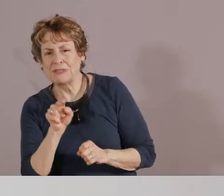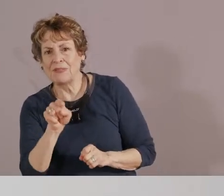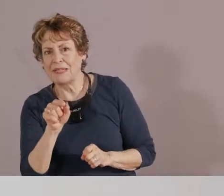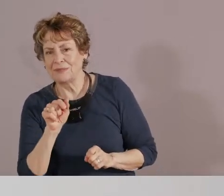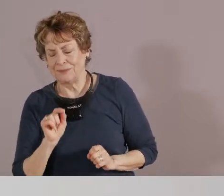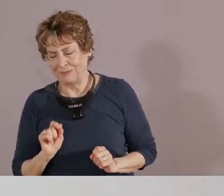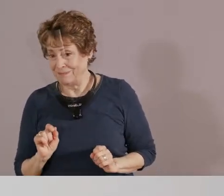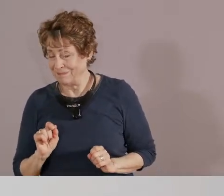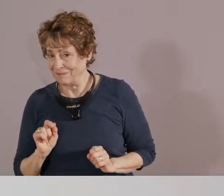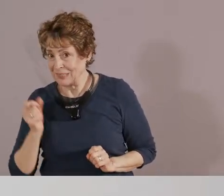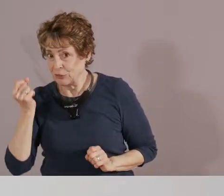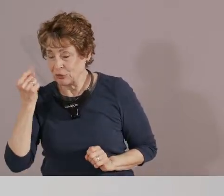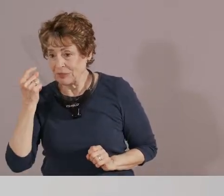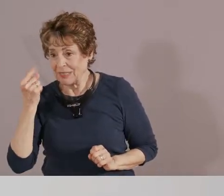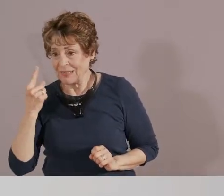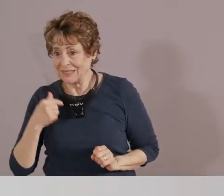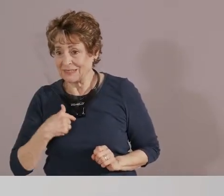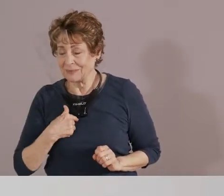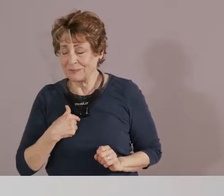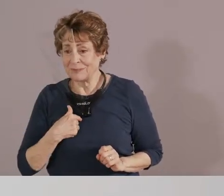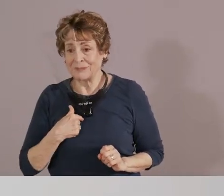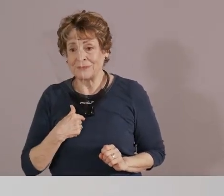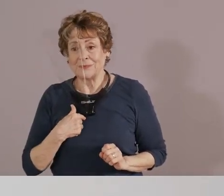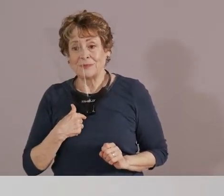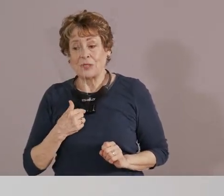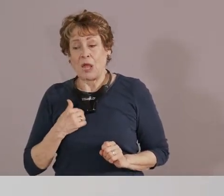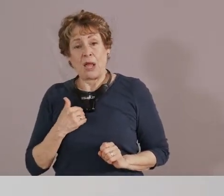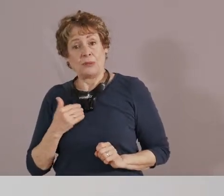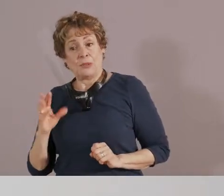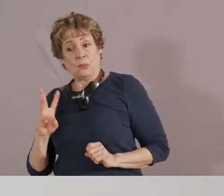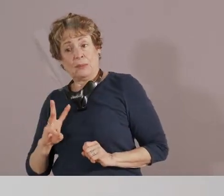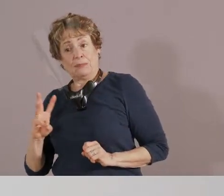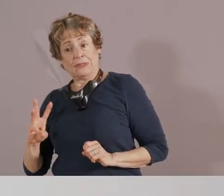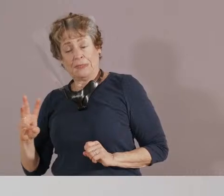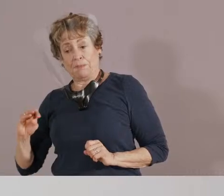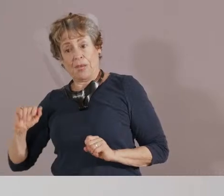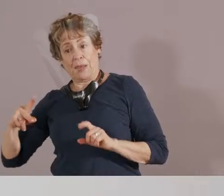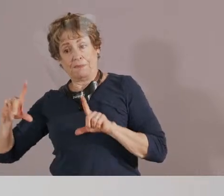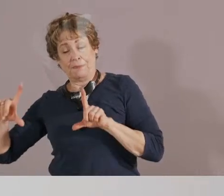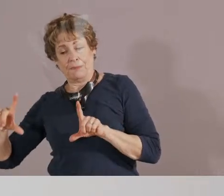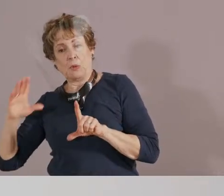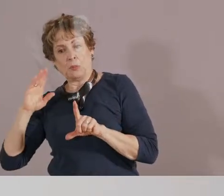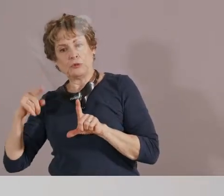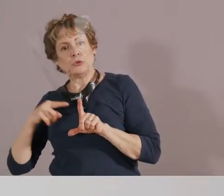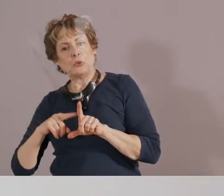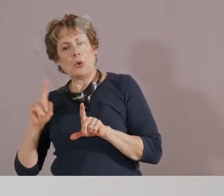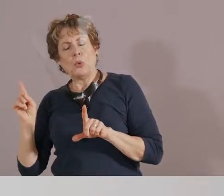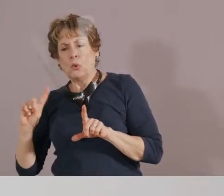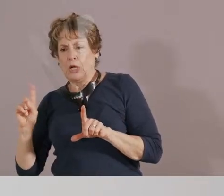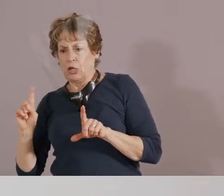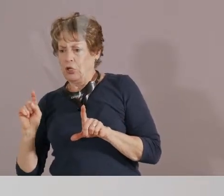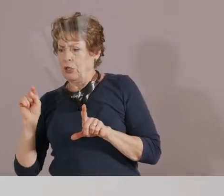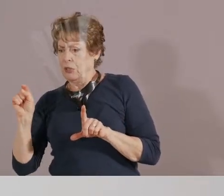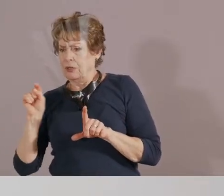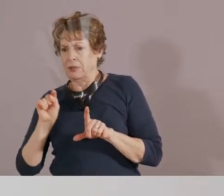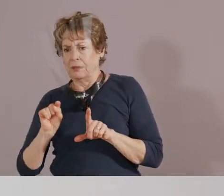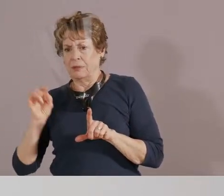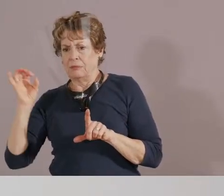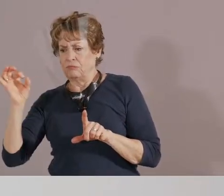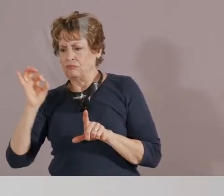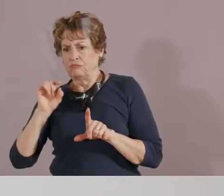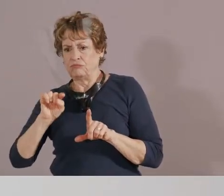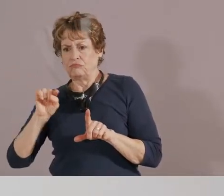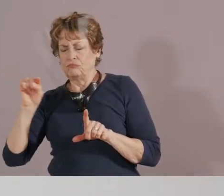can identify if there is vaccine at those specific pharmacies or not. And then my other question about enforcement, you said you